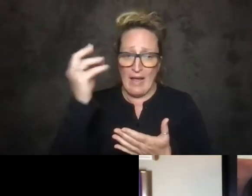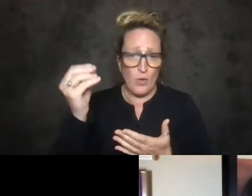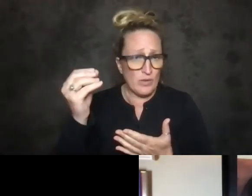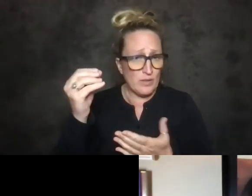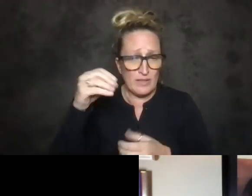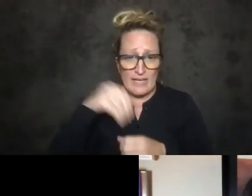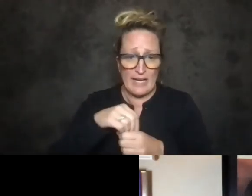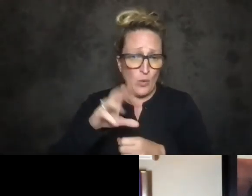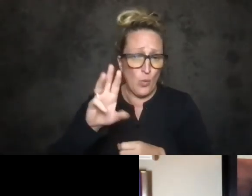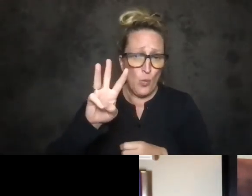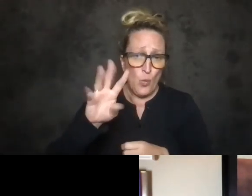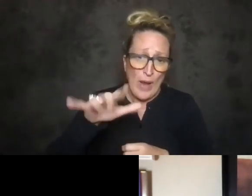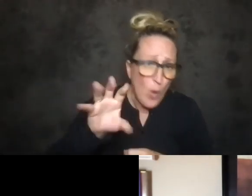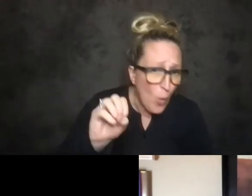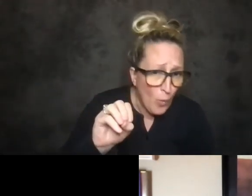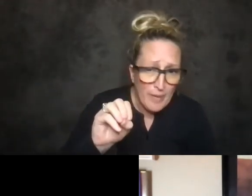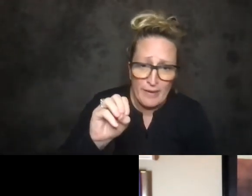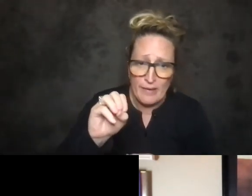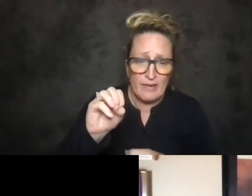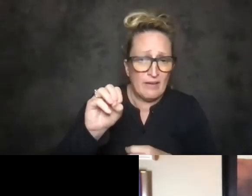out in Wyoming somewhere, you know,